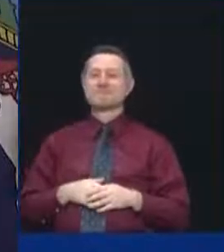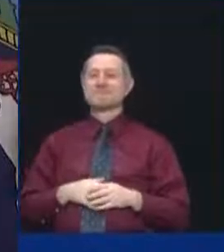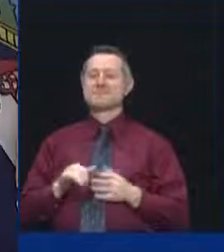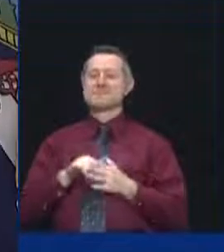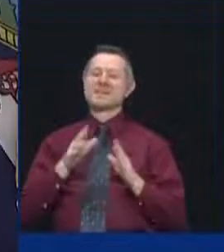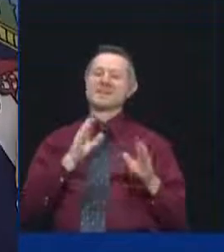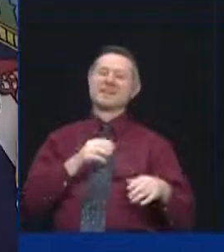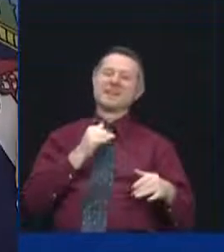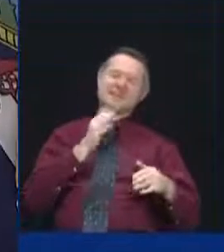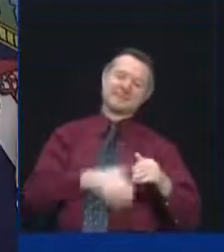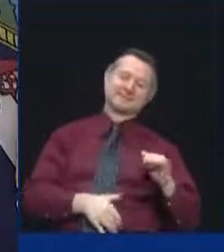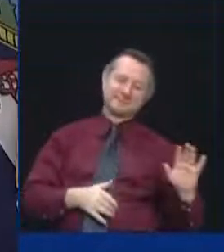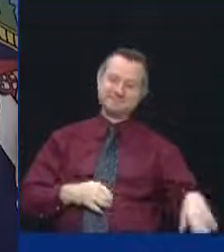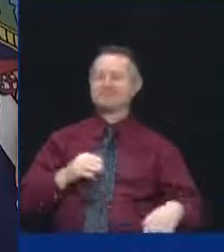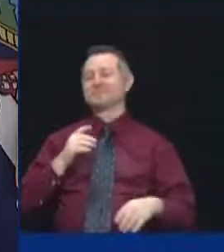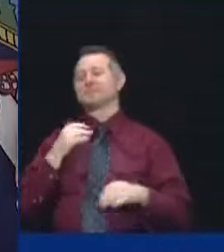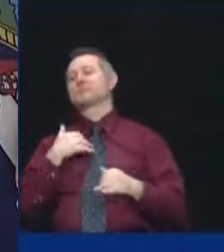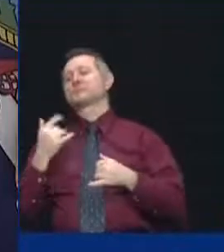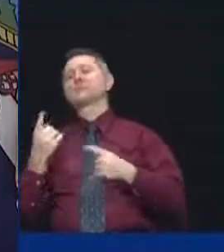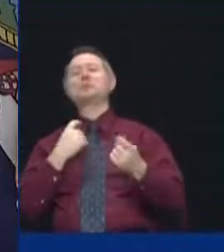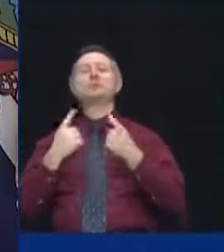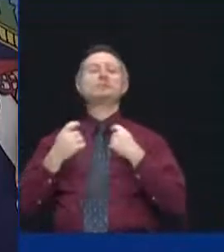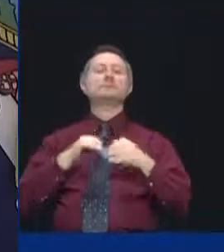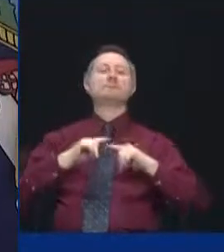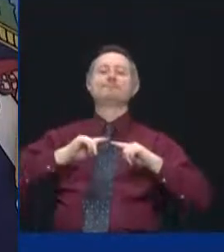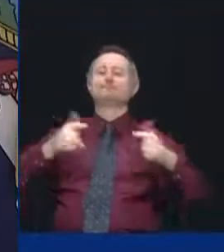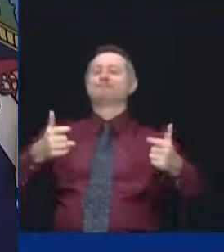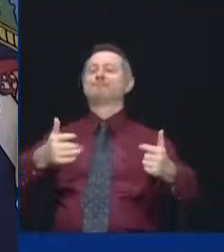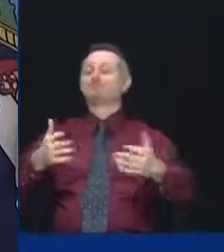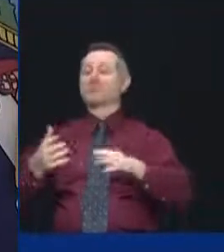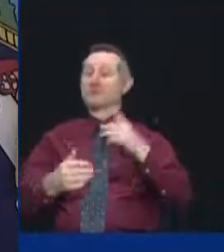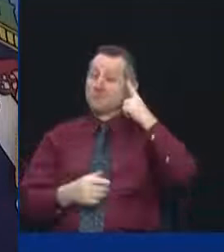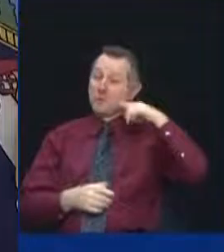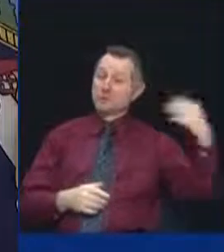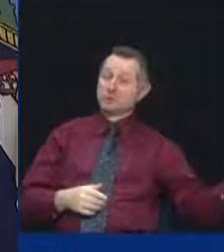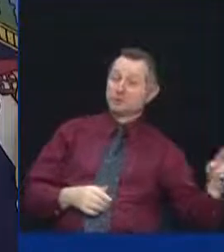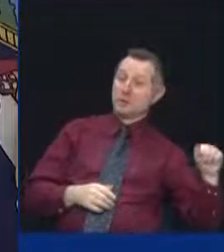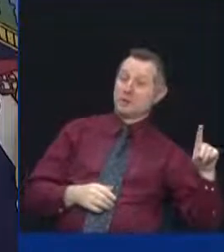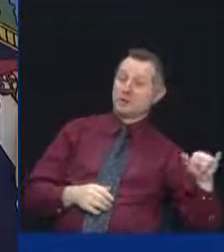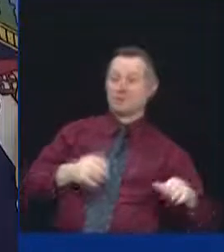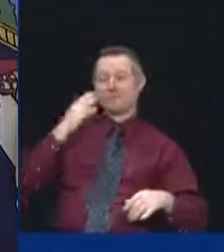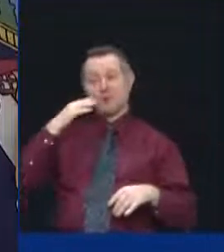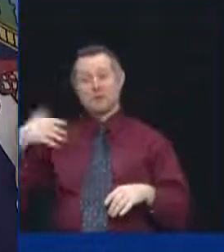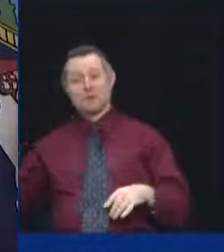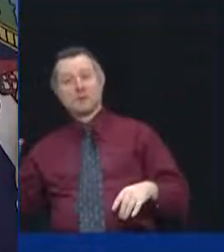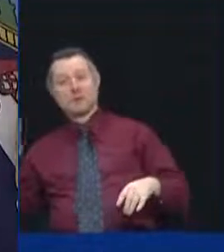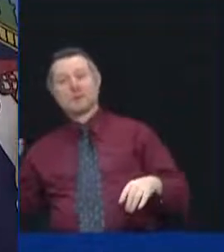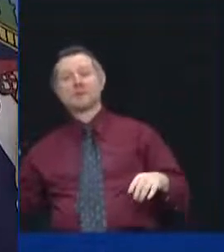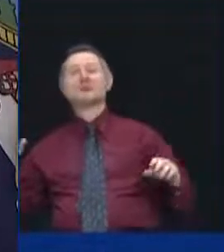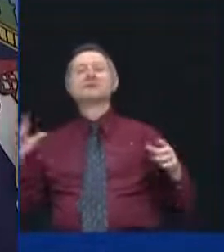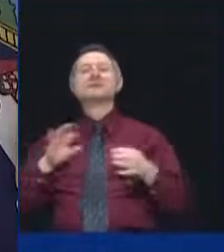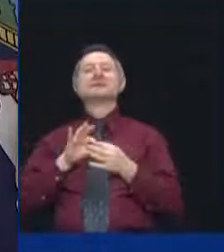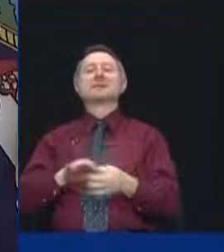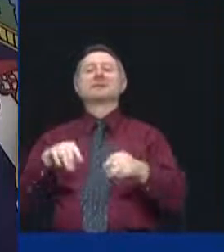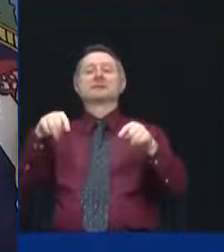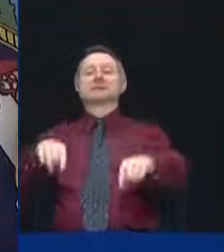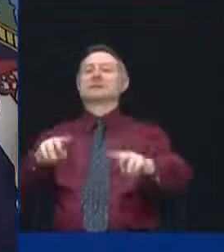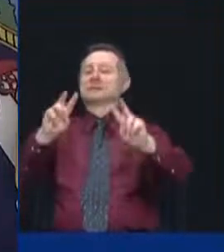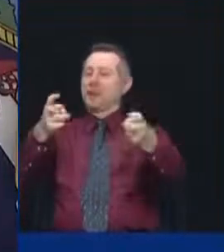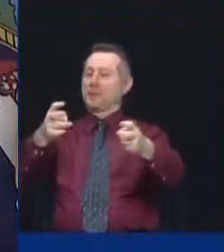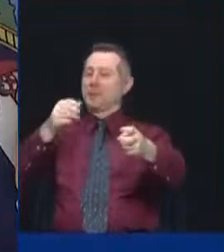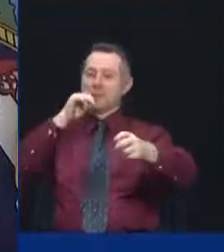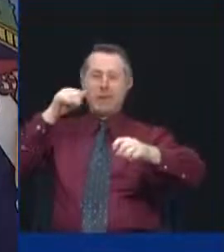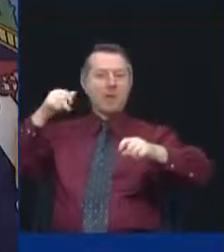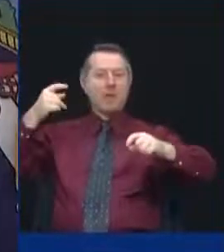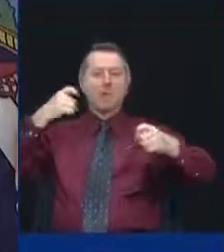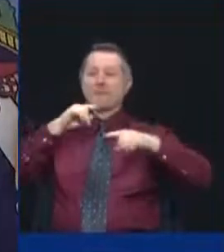Any questions for Randy or for Sandy on this topic while they have Mr.